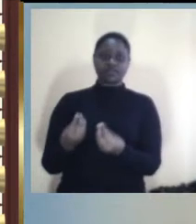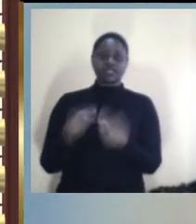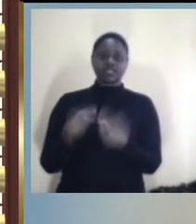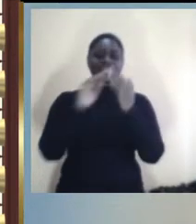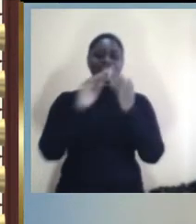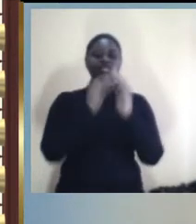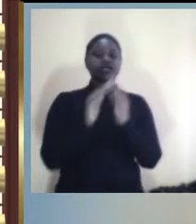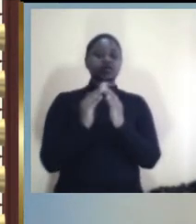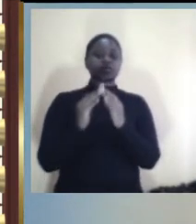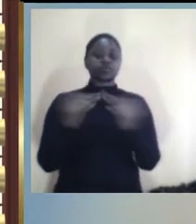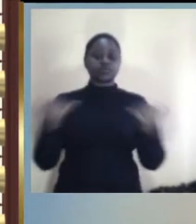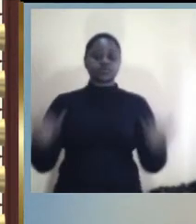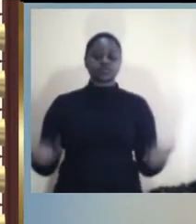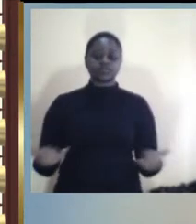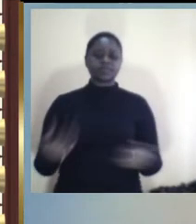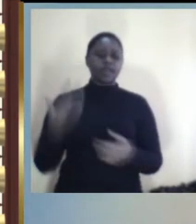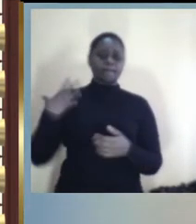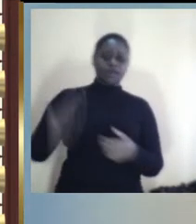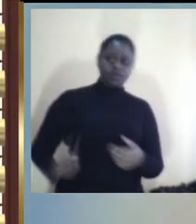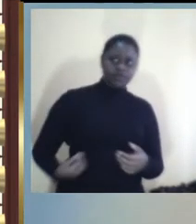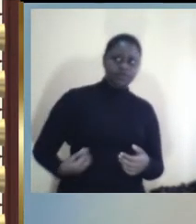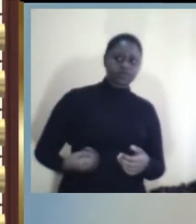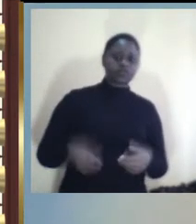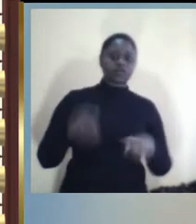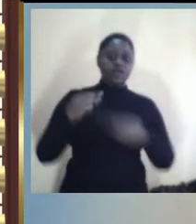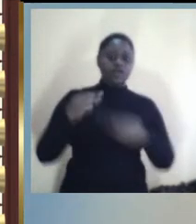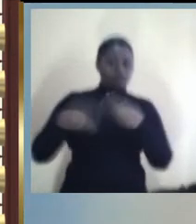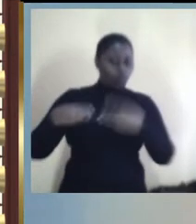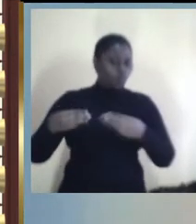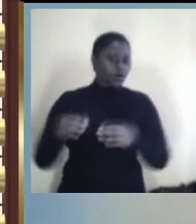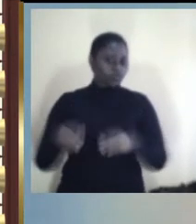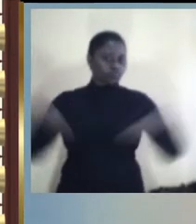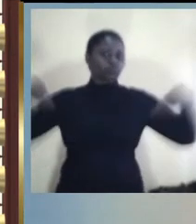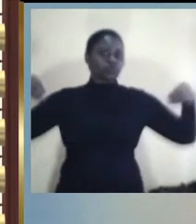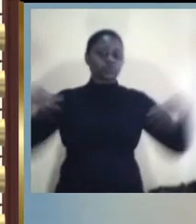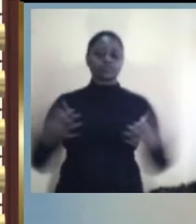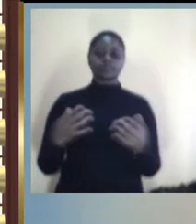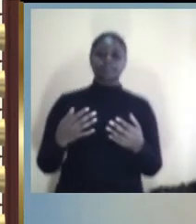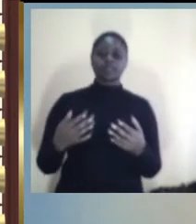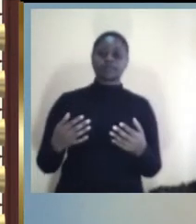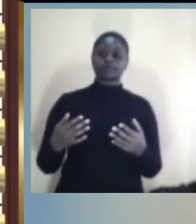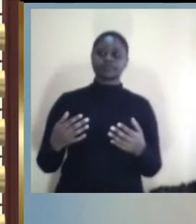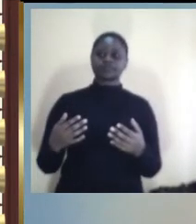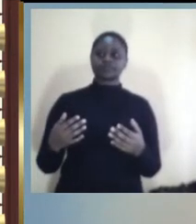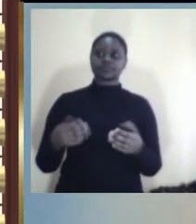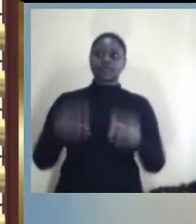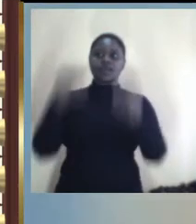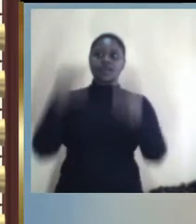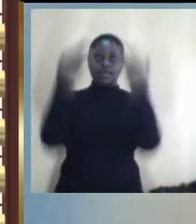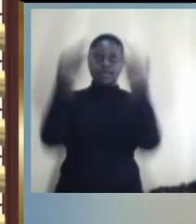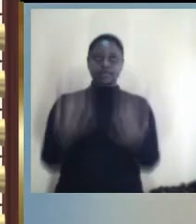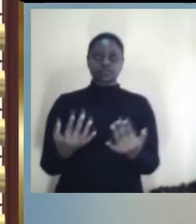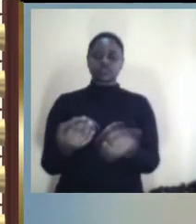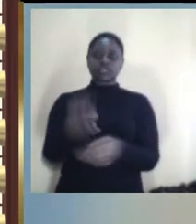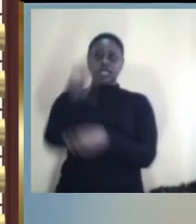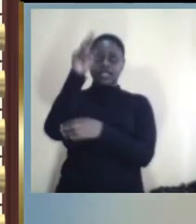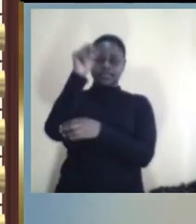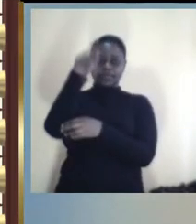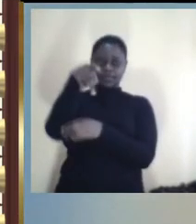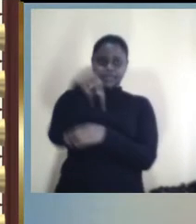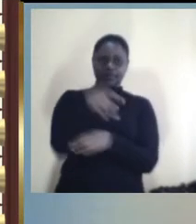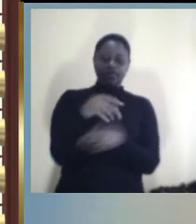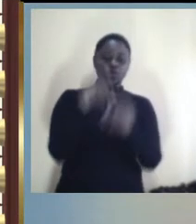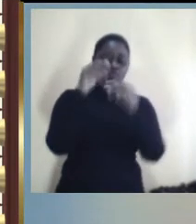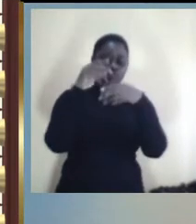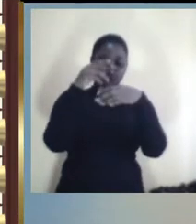communities currently, poverty and unemployment. Voting on the budget and APP, Honorable